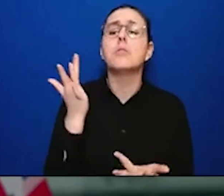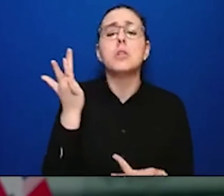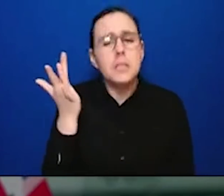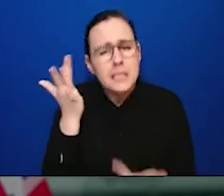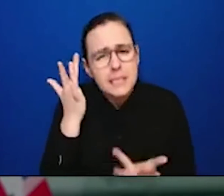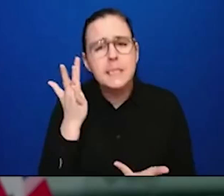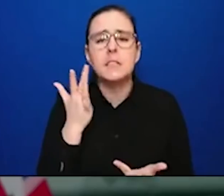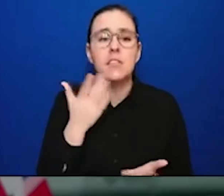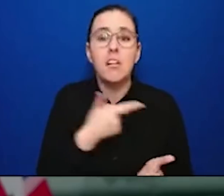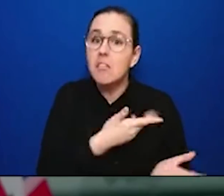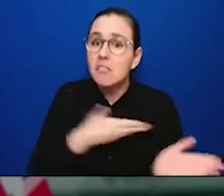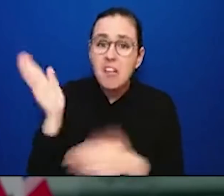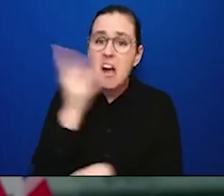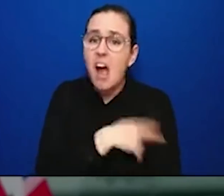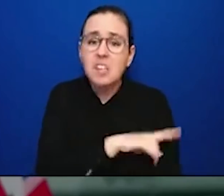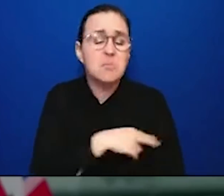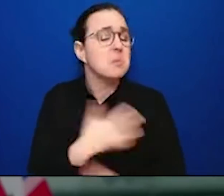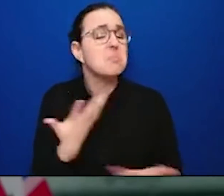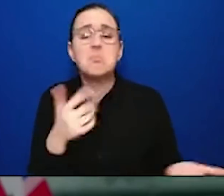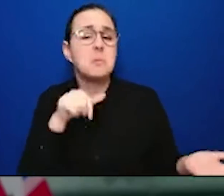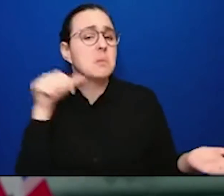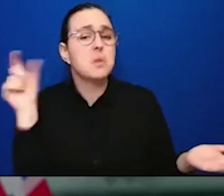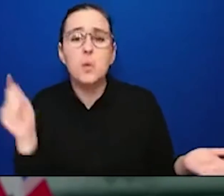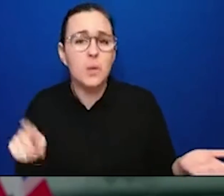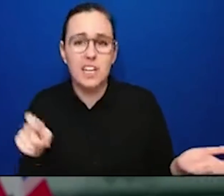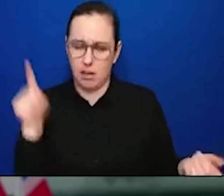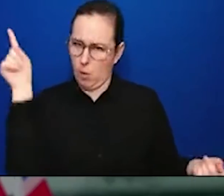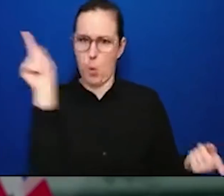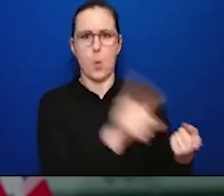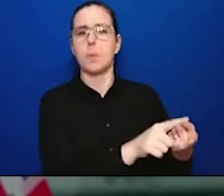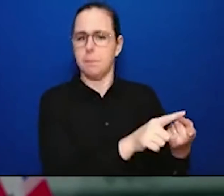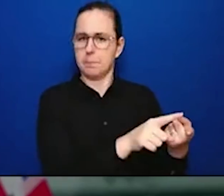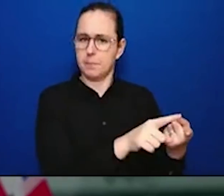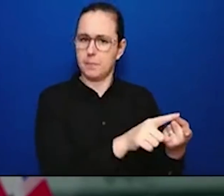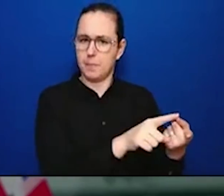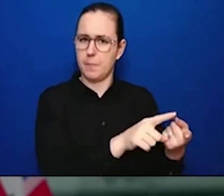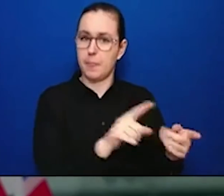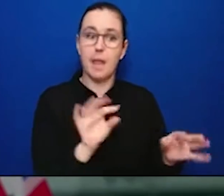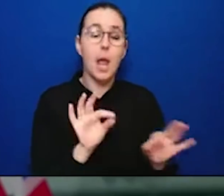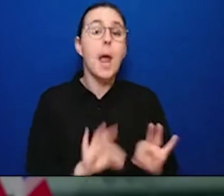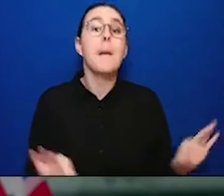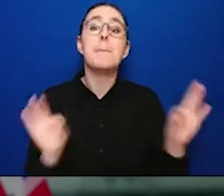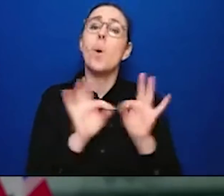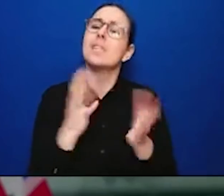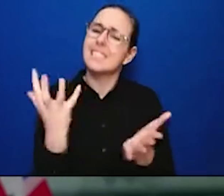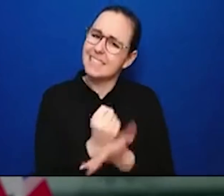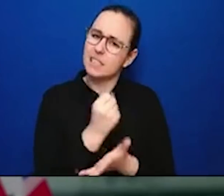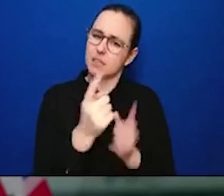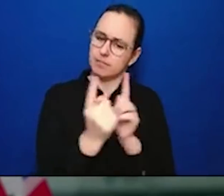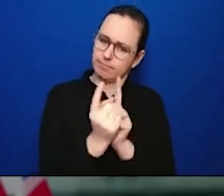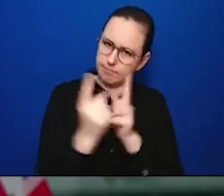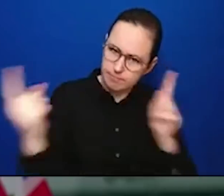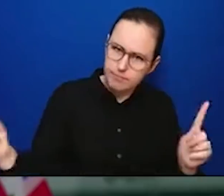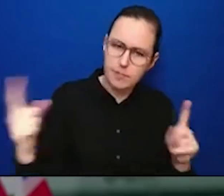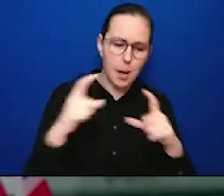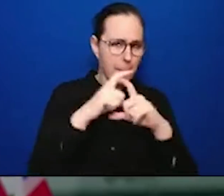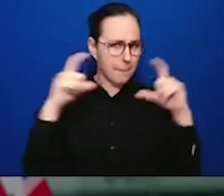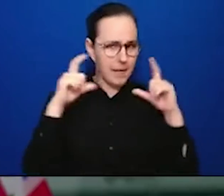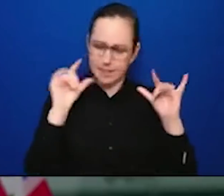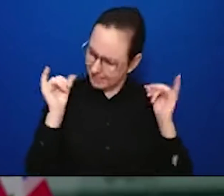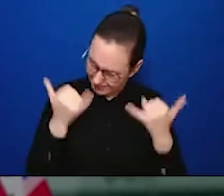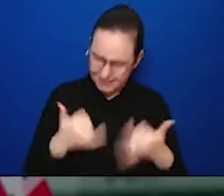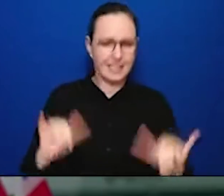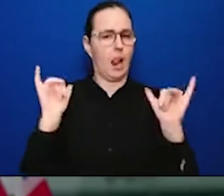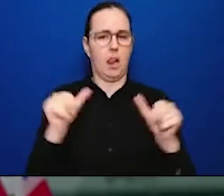to do those other measures as well. We still have further challenges ahead, and they're going to be slightly different